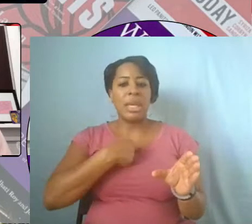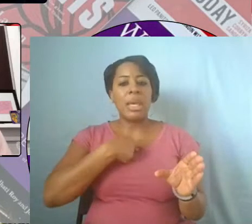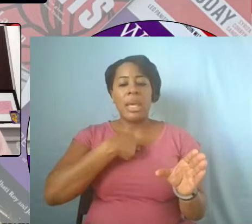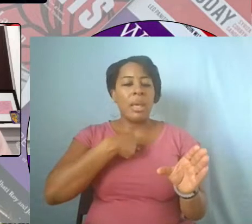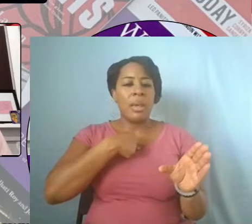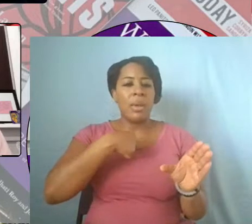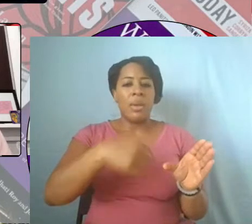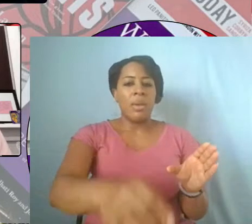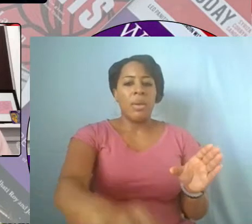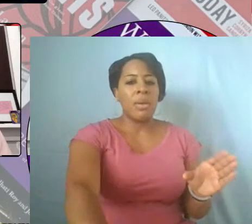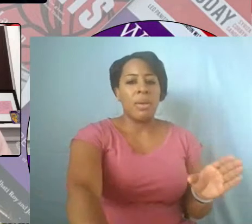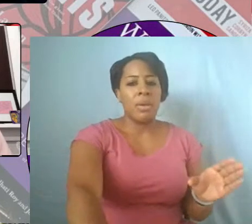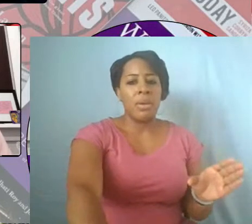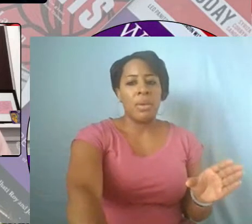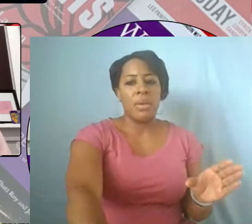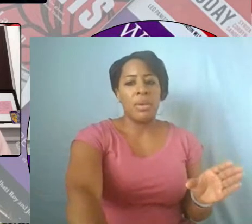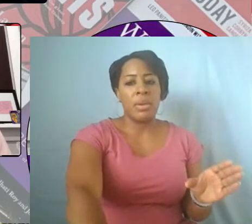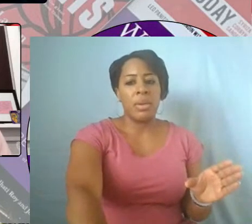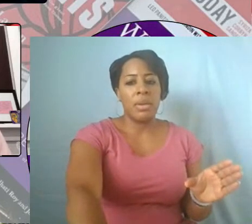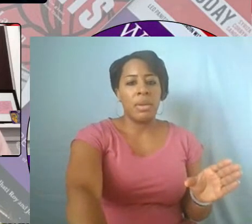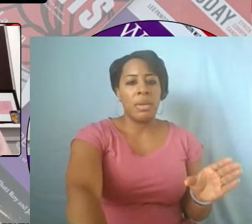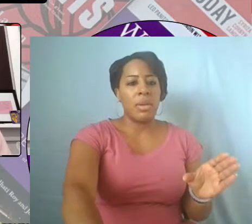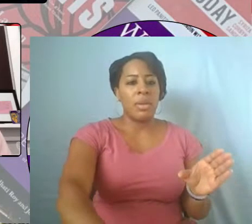And And